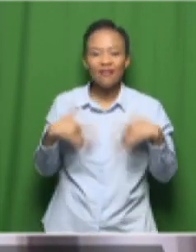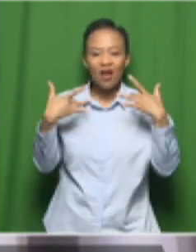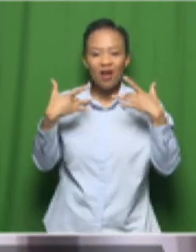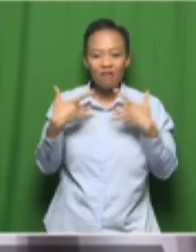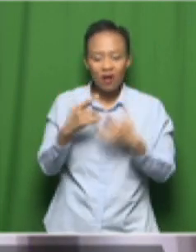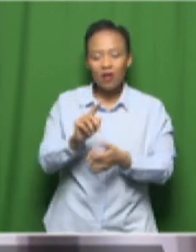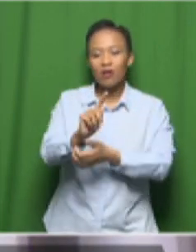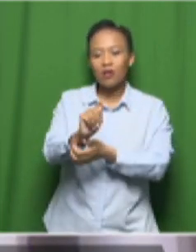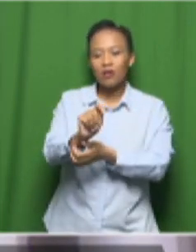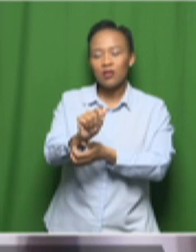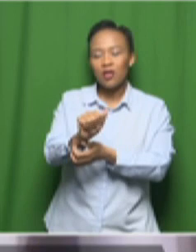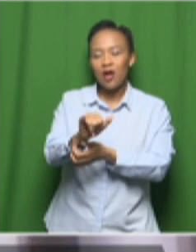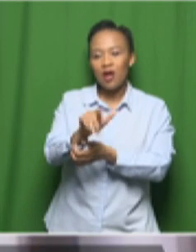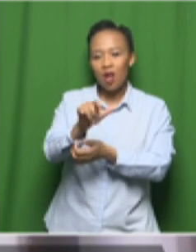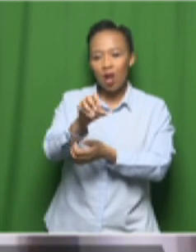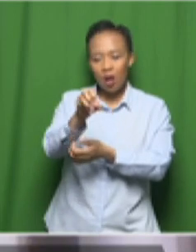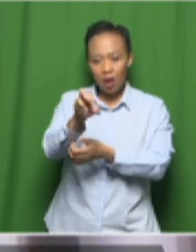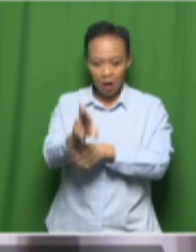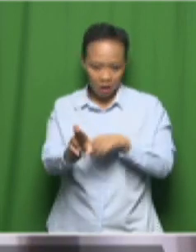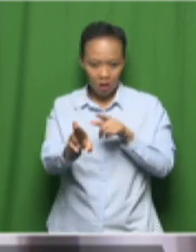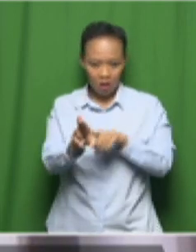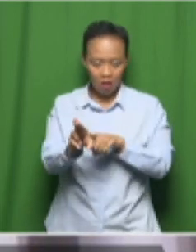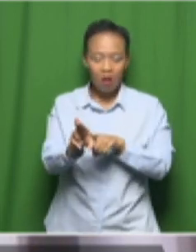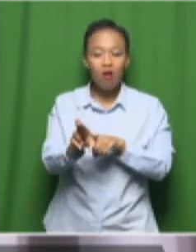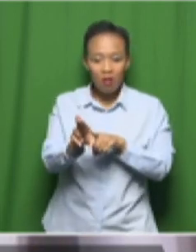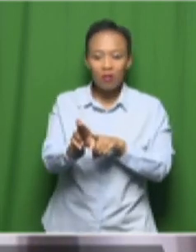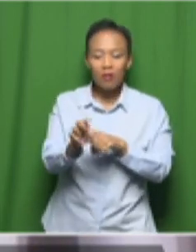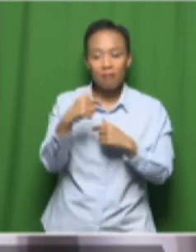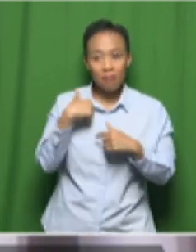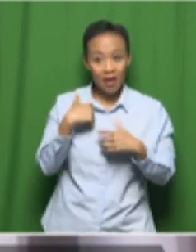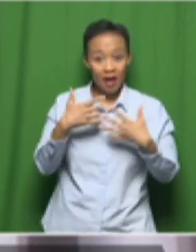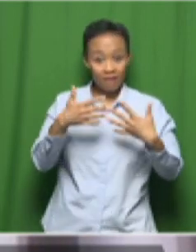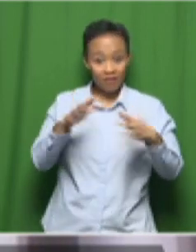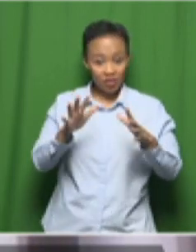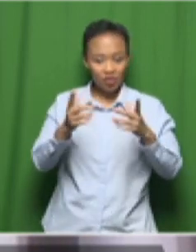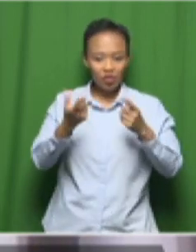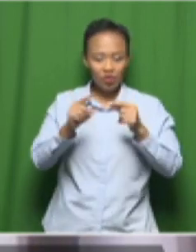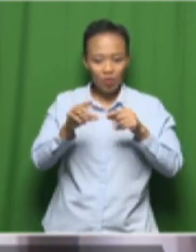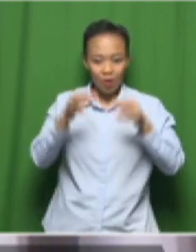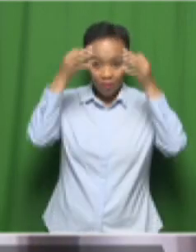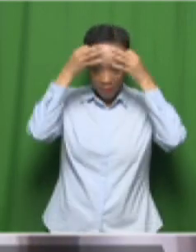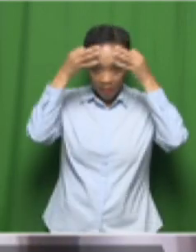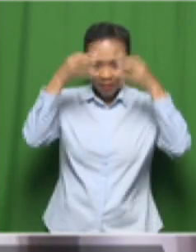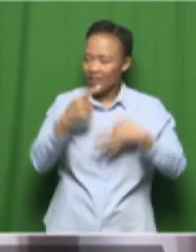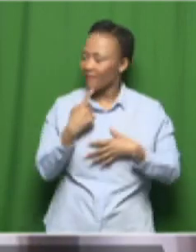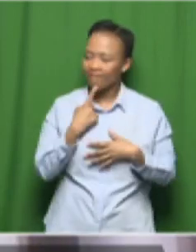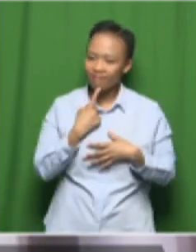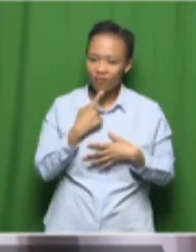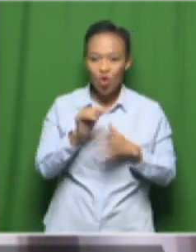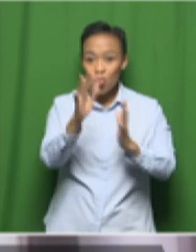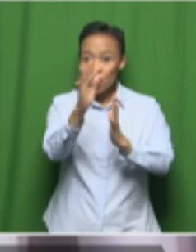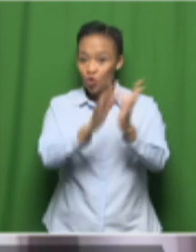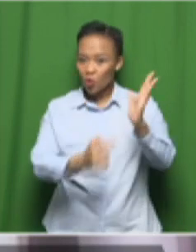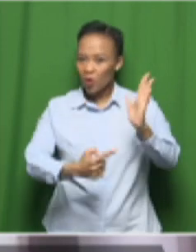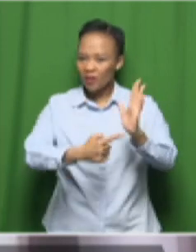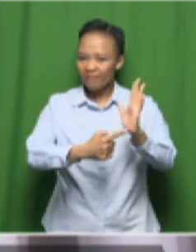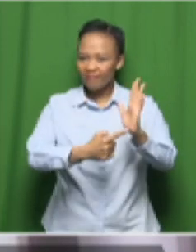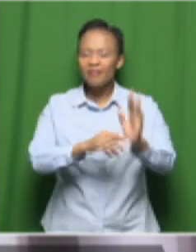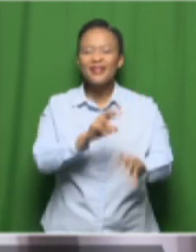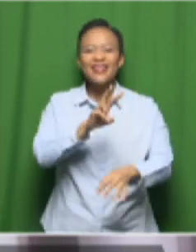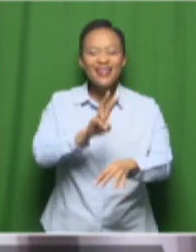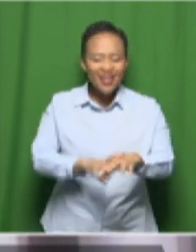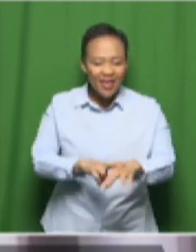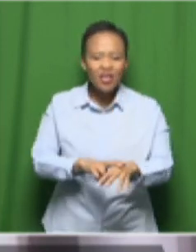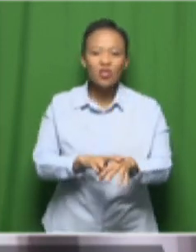through my podcast. And I decided that this was a story that most definitely needed to be told, especially with